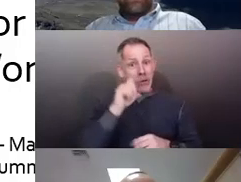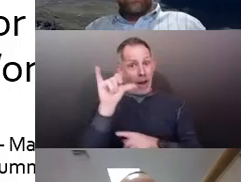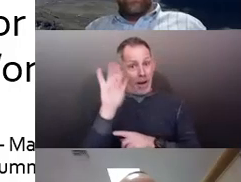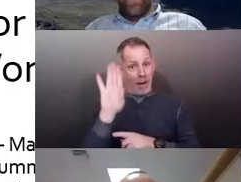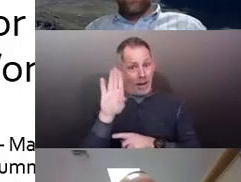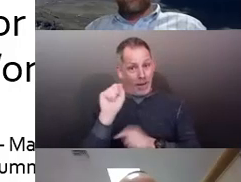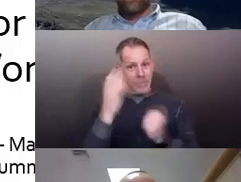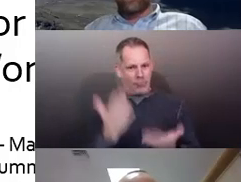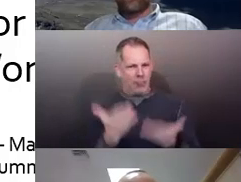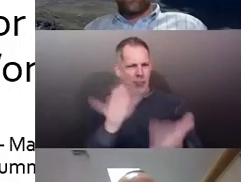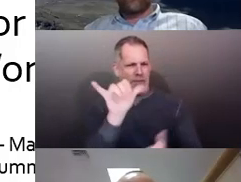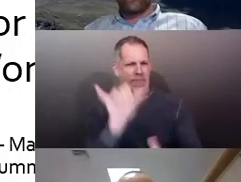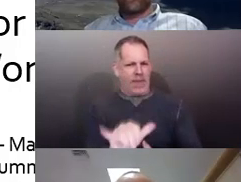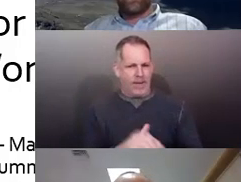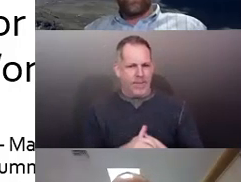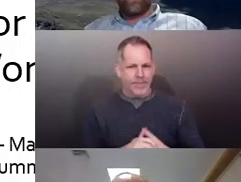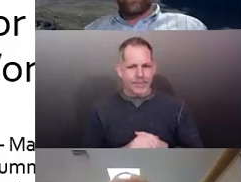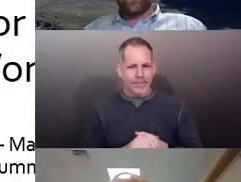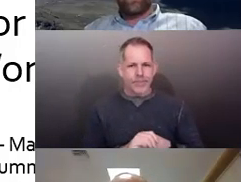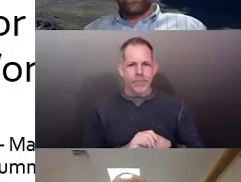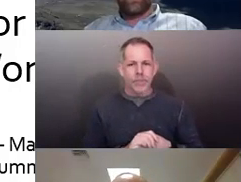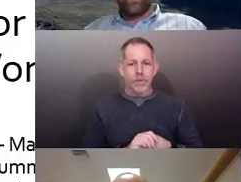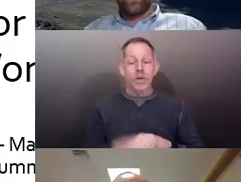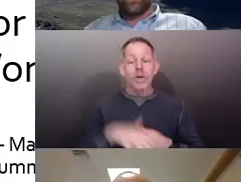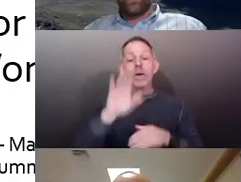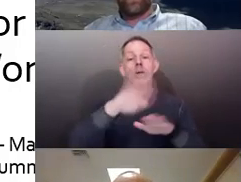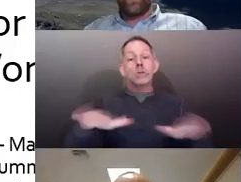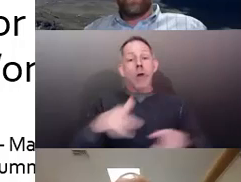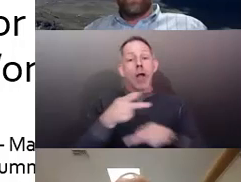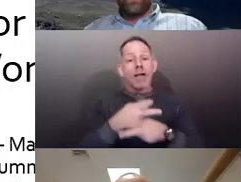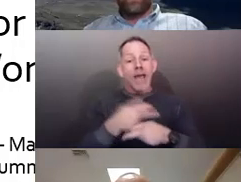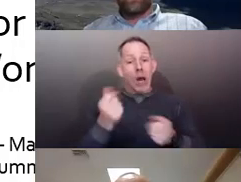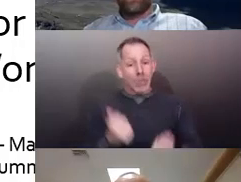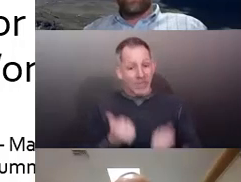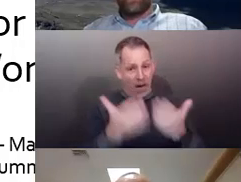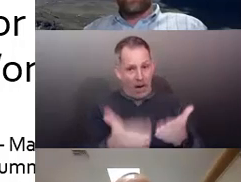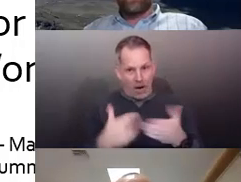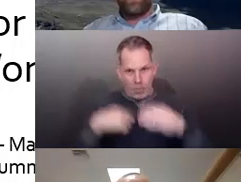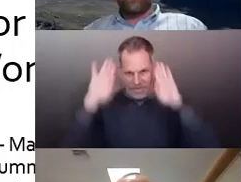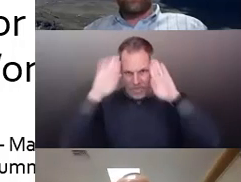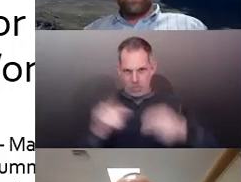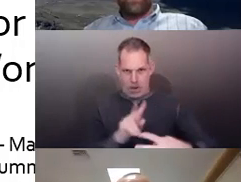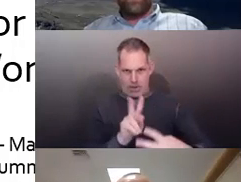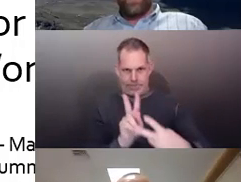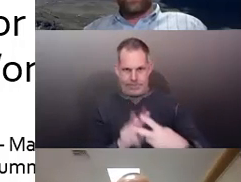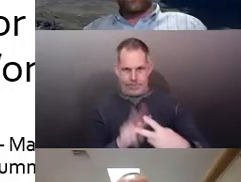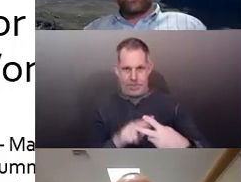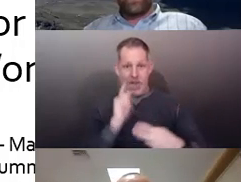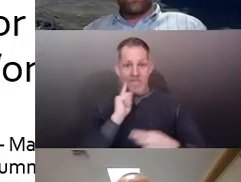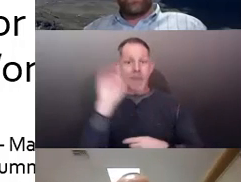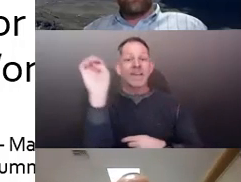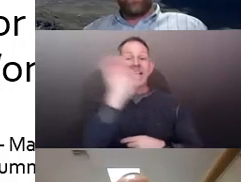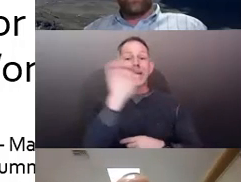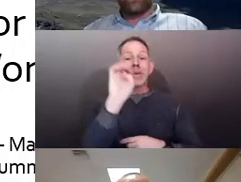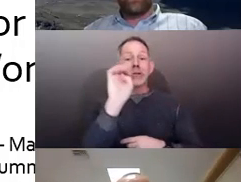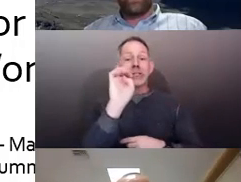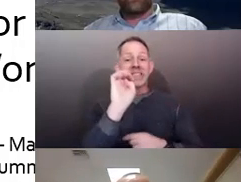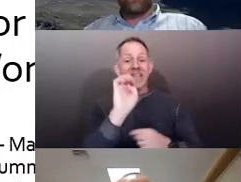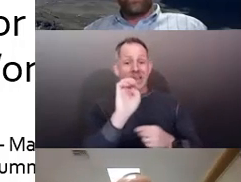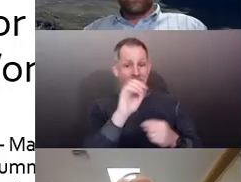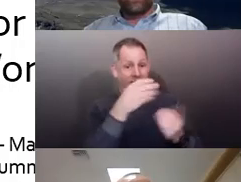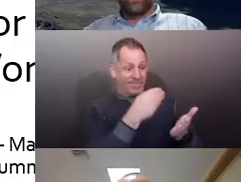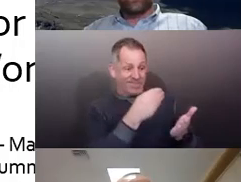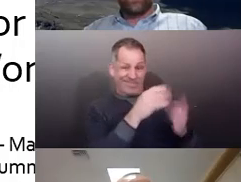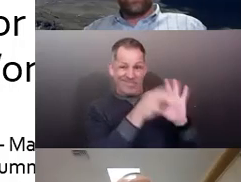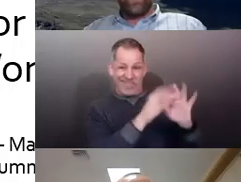scale. Our focus from the Emergency Coordination Center is really ensuring that the essential workers have adequate childcare available to